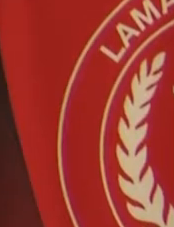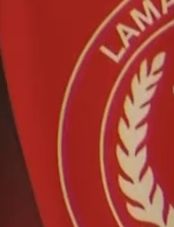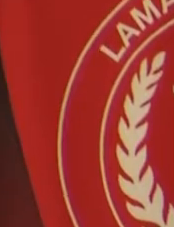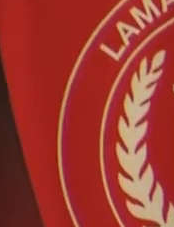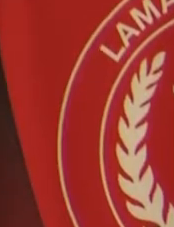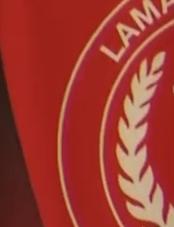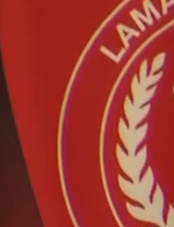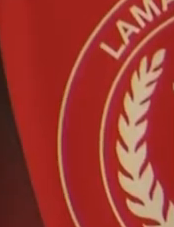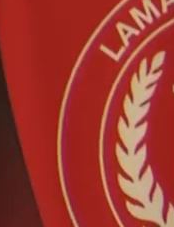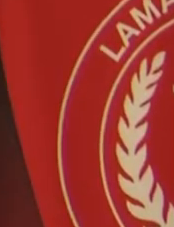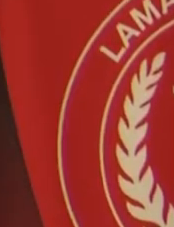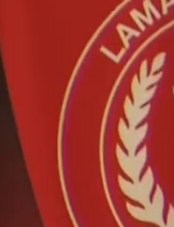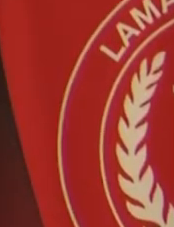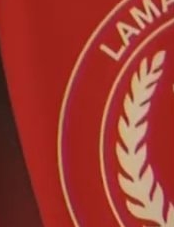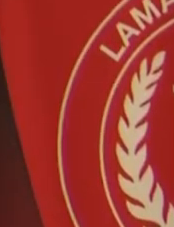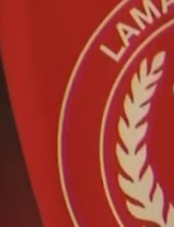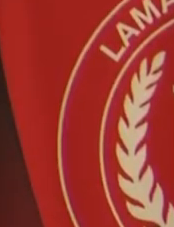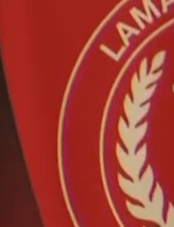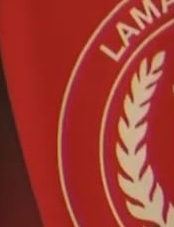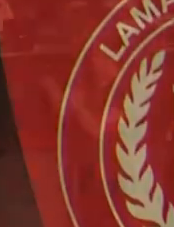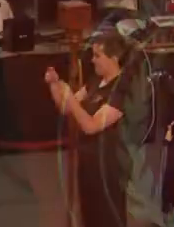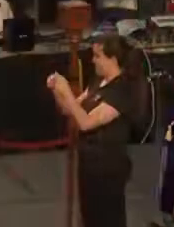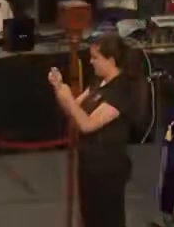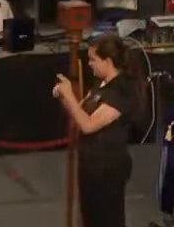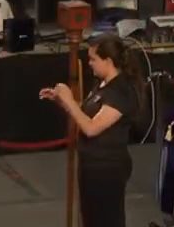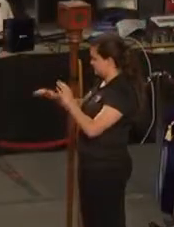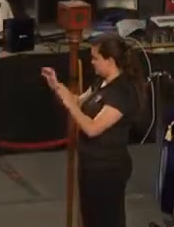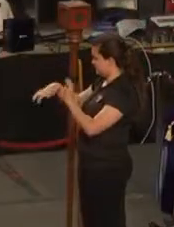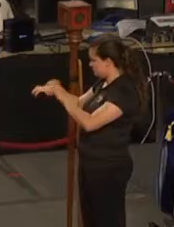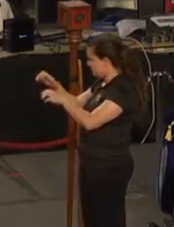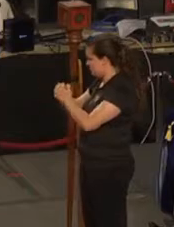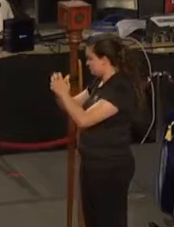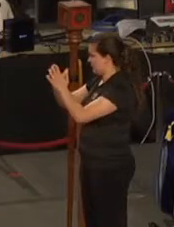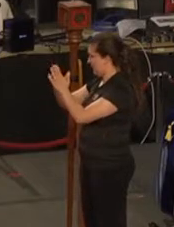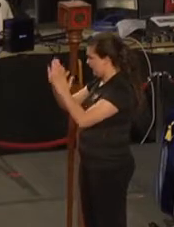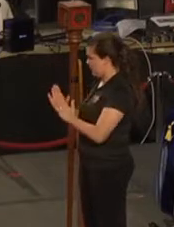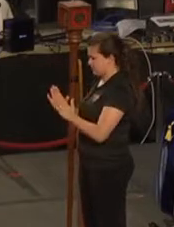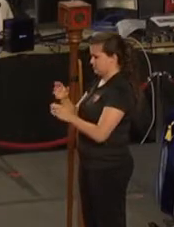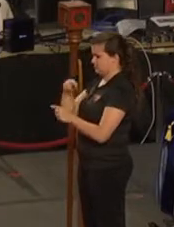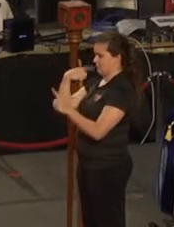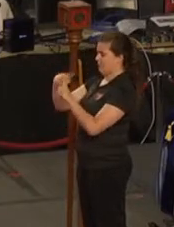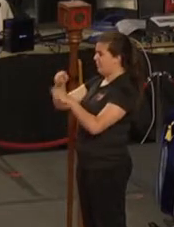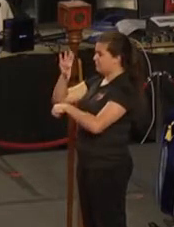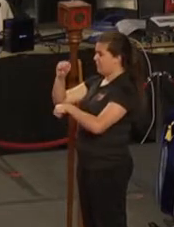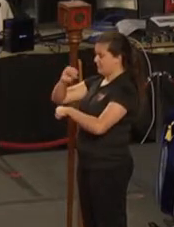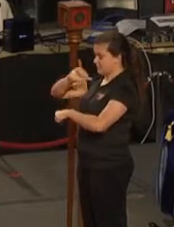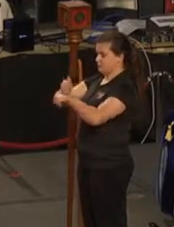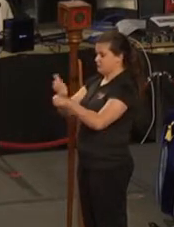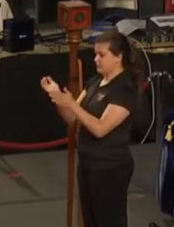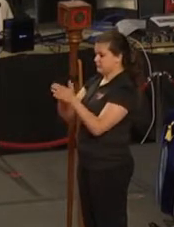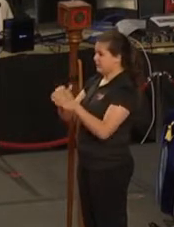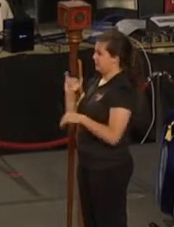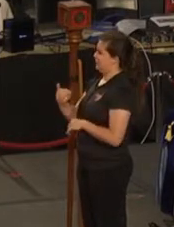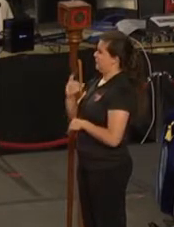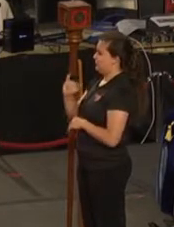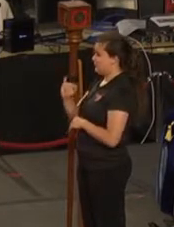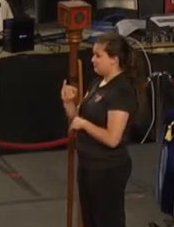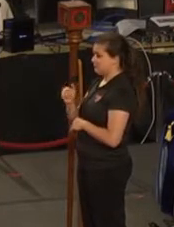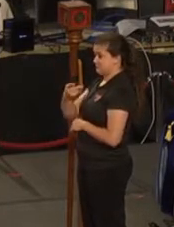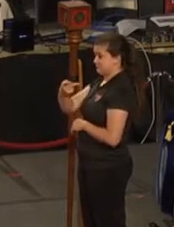real estate, building homes, and start establishing our company. We worked